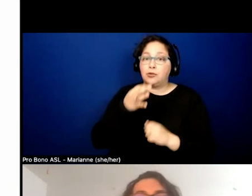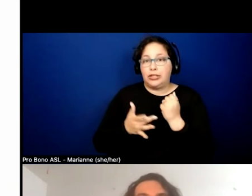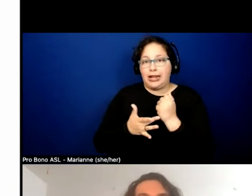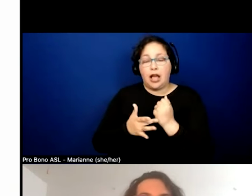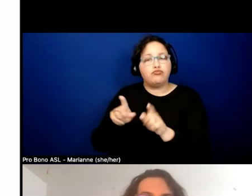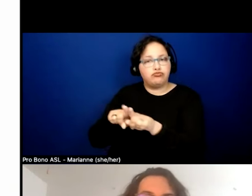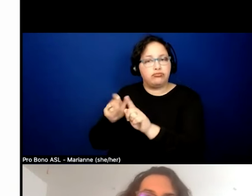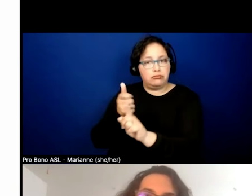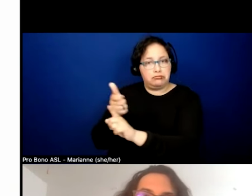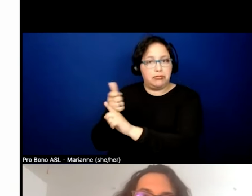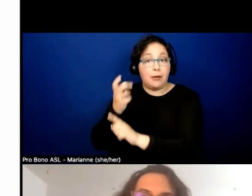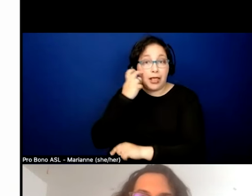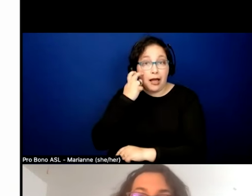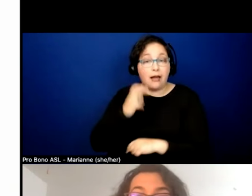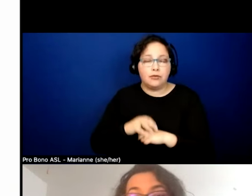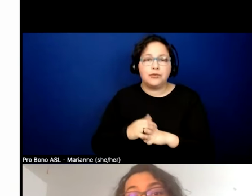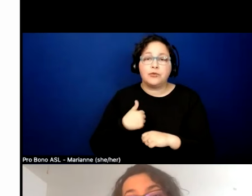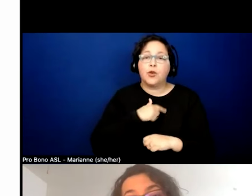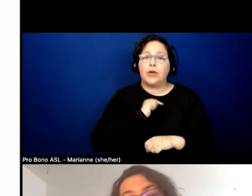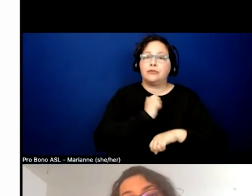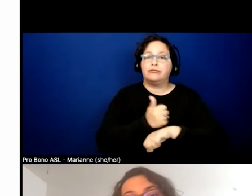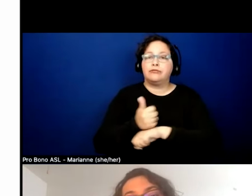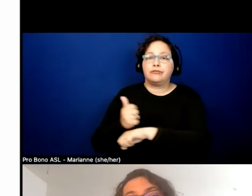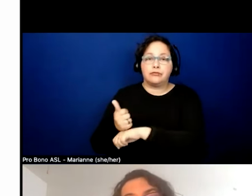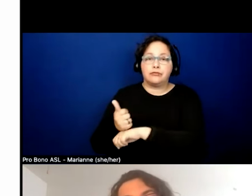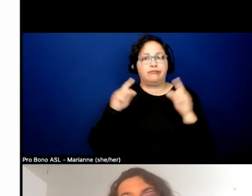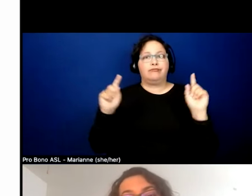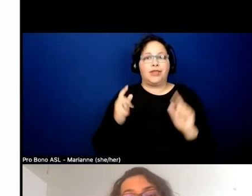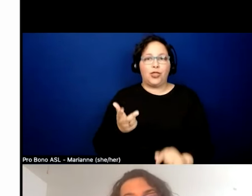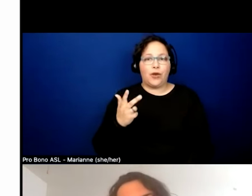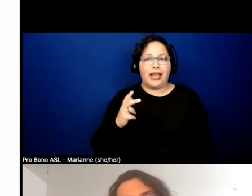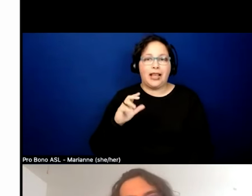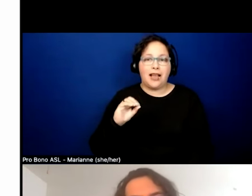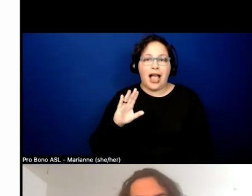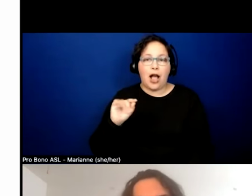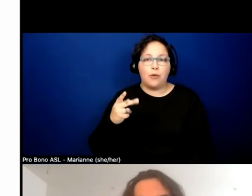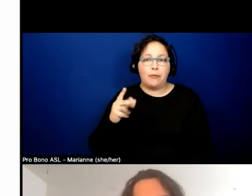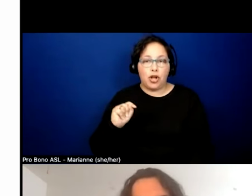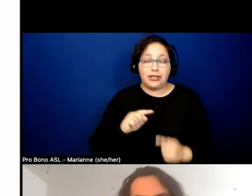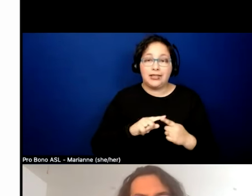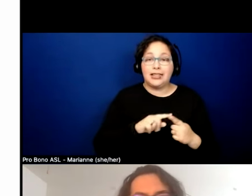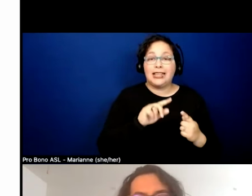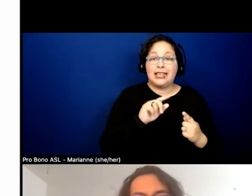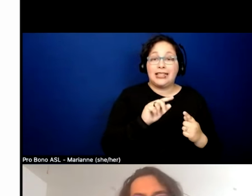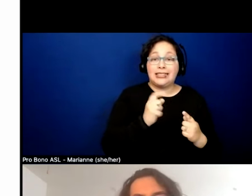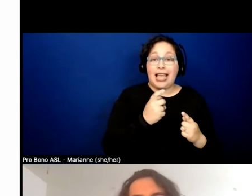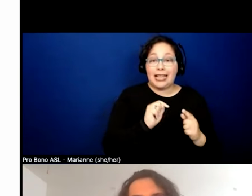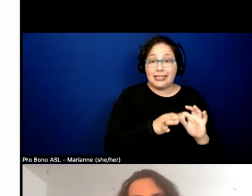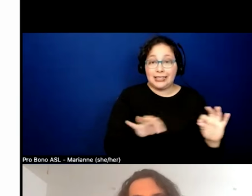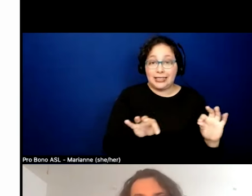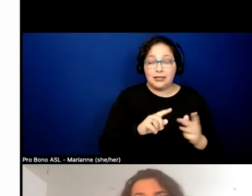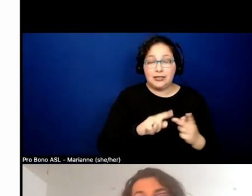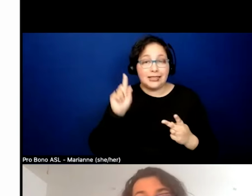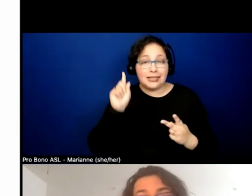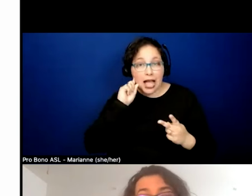blind. We implemented 3 accessible canvas outputs: a text output, a grid output, and a sound output.